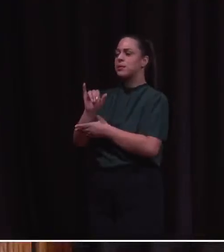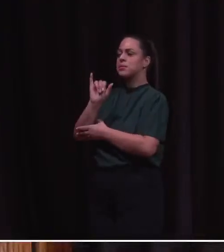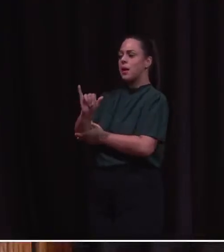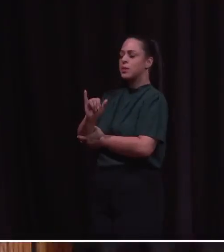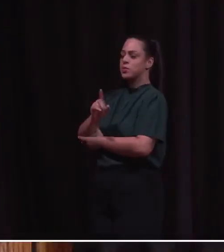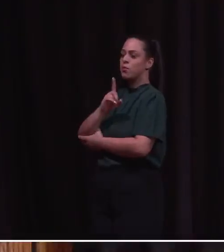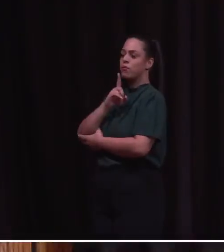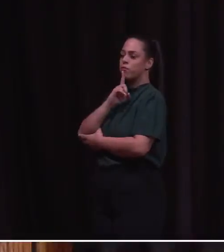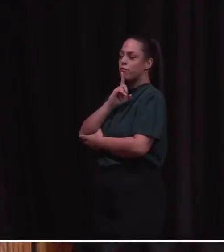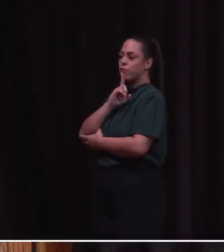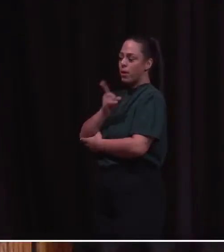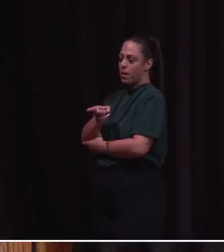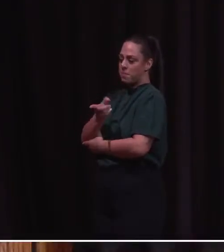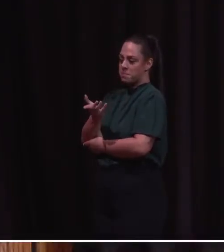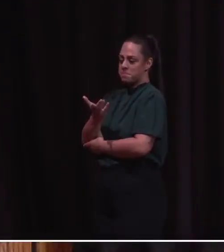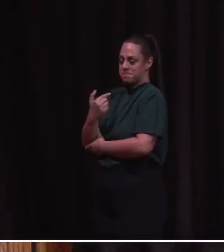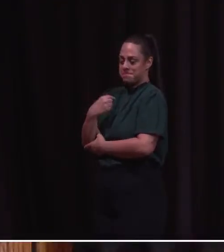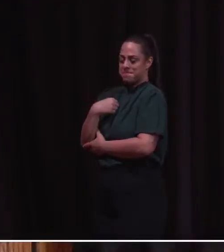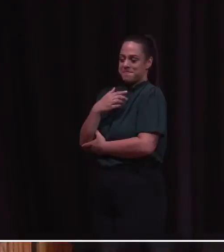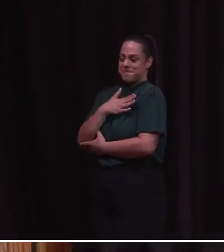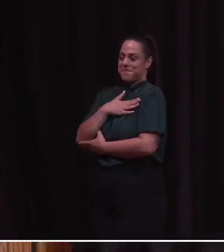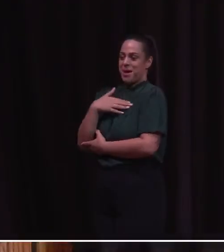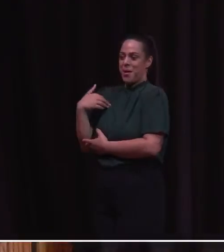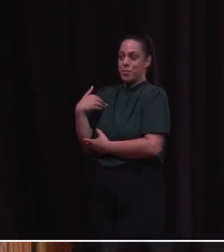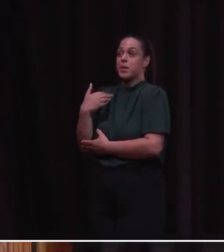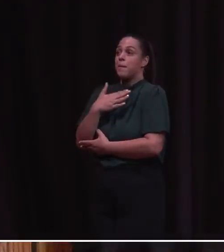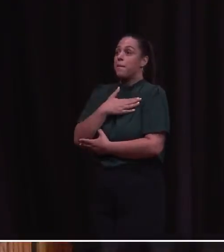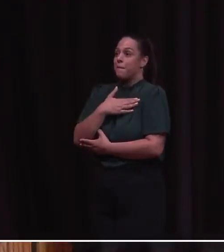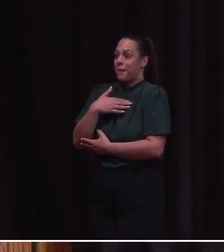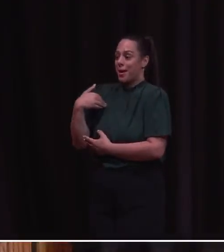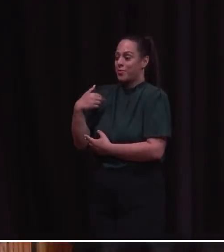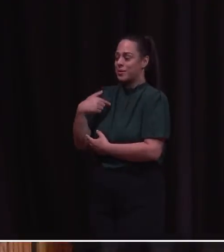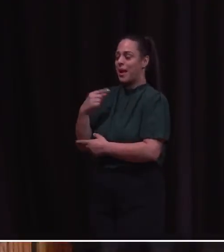both Spanish and Portuguese.